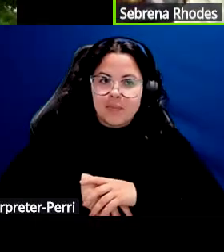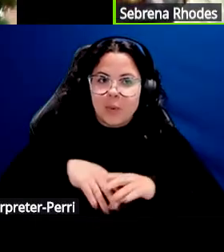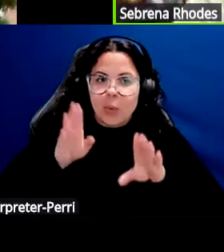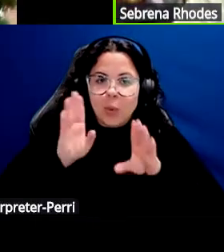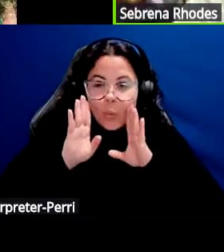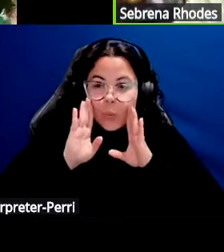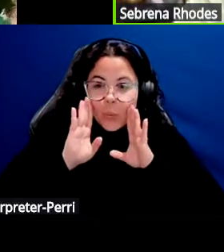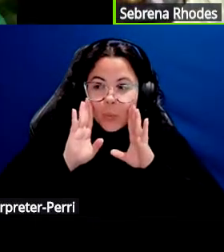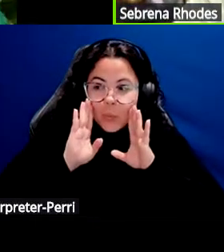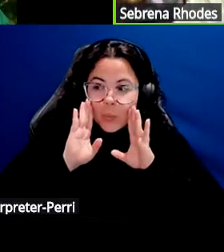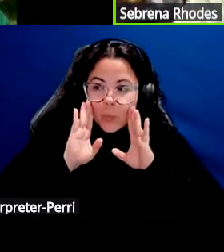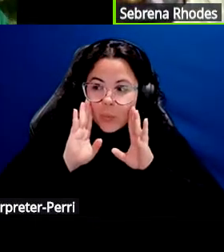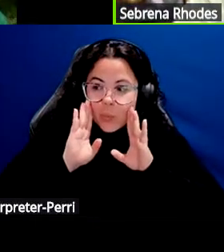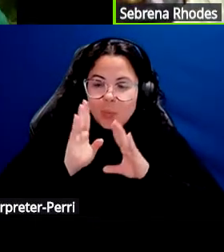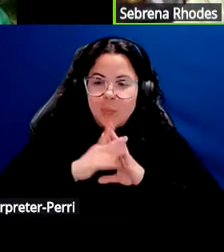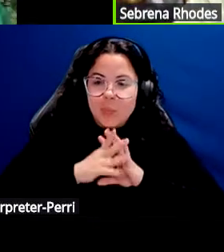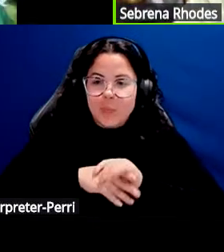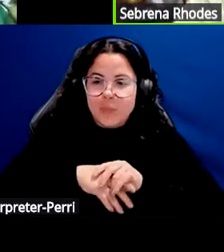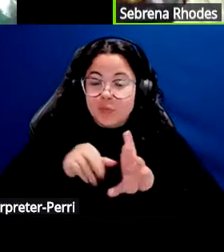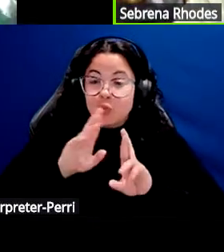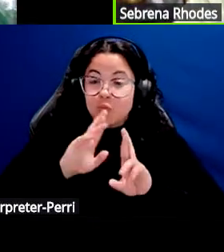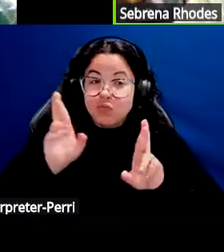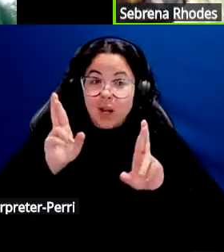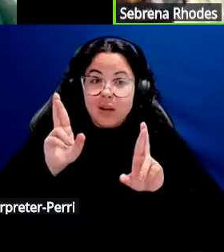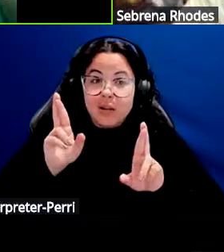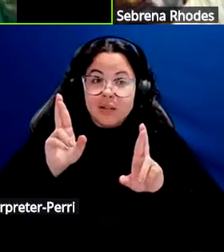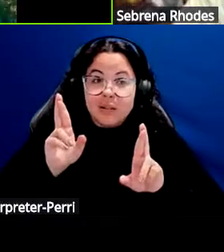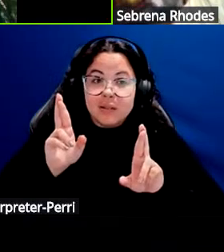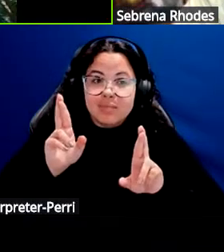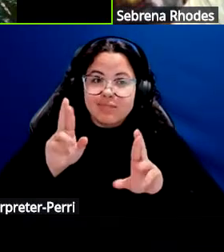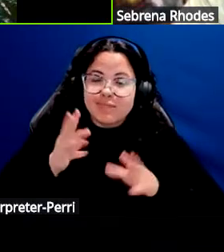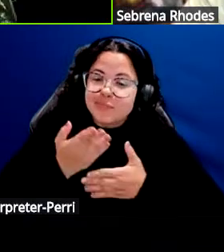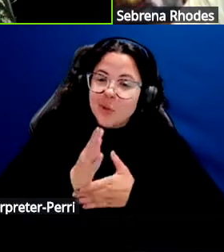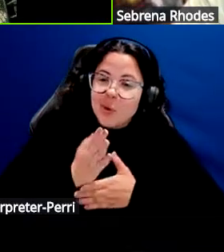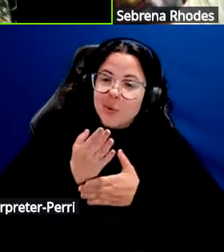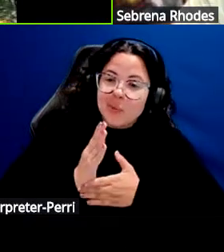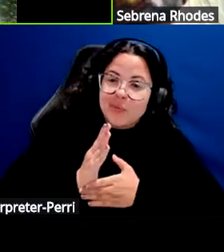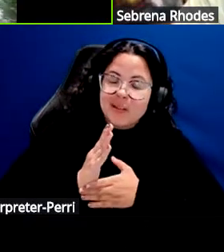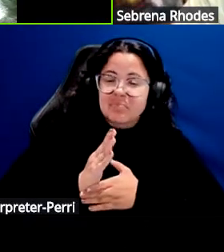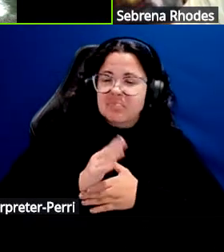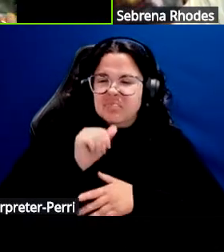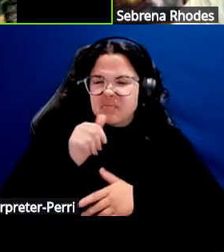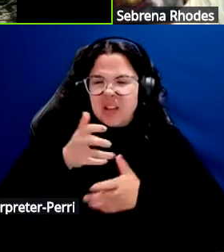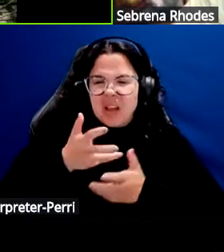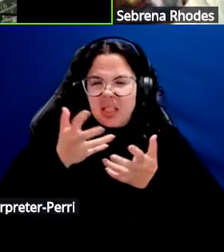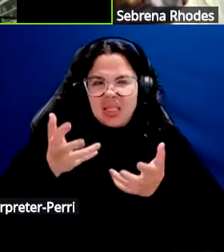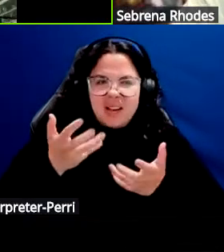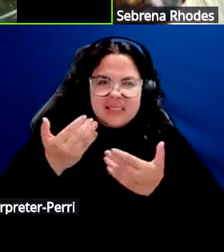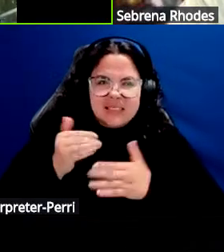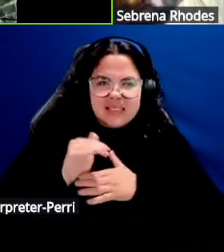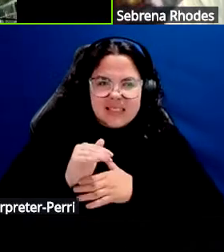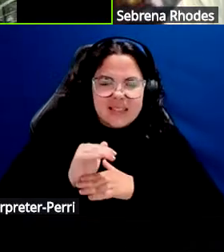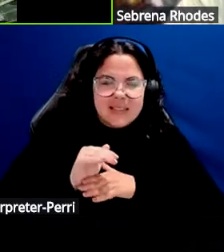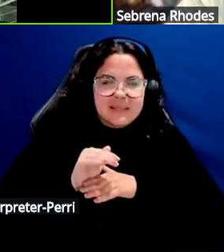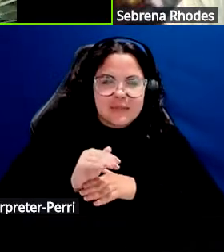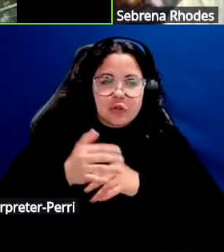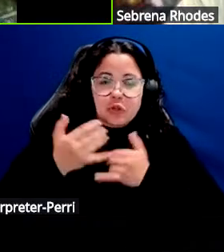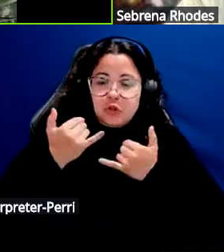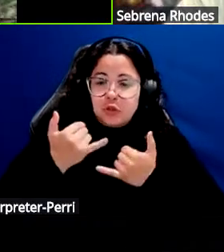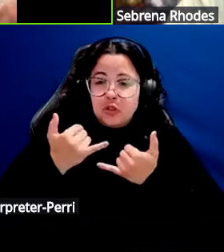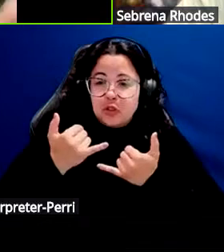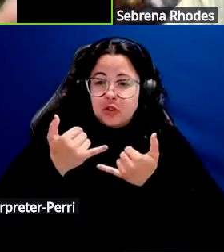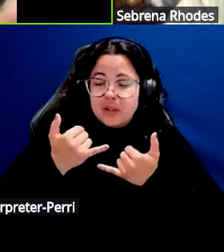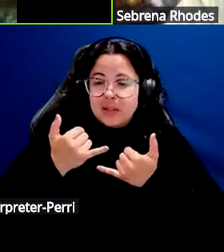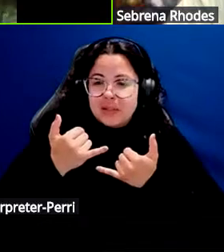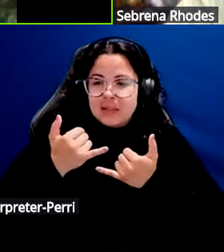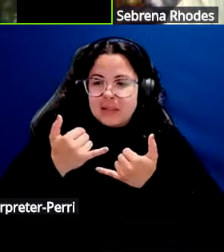Hello, Mr. Davis. Hello. We're ready. We're ready for Oh, you. all right. I don't have much tonight. I'm currently at a fire. I